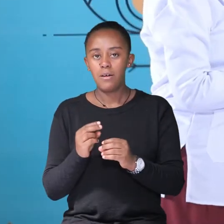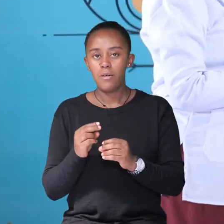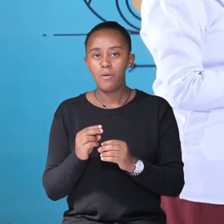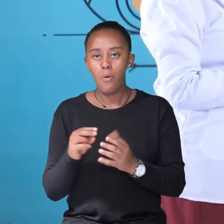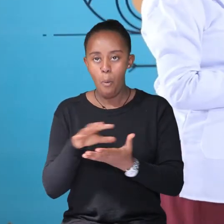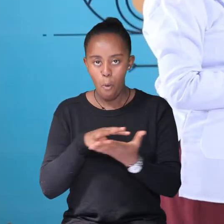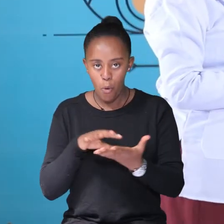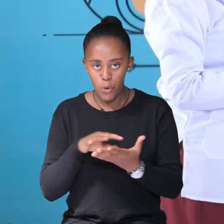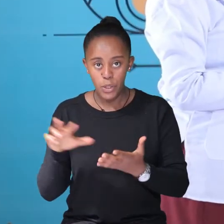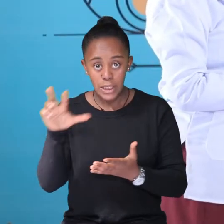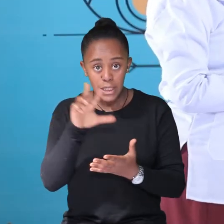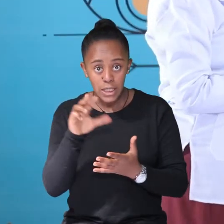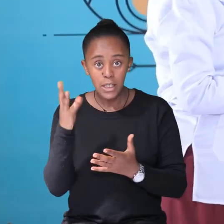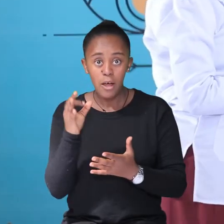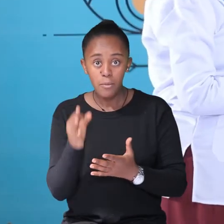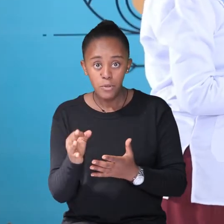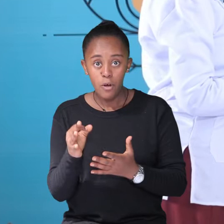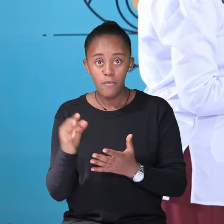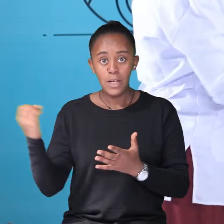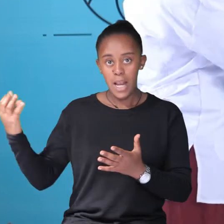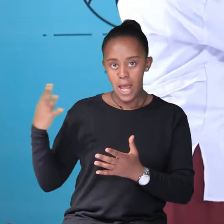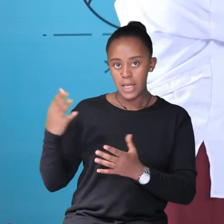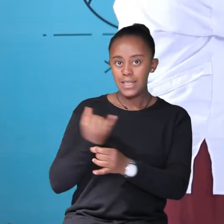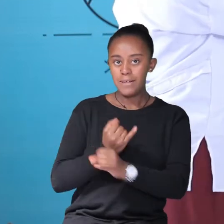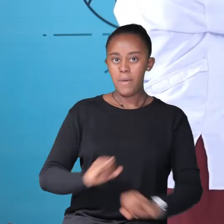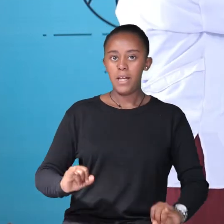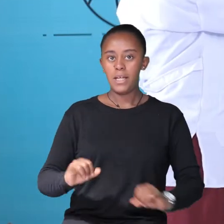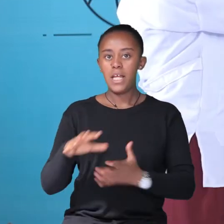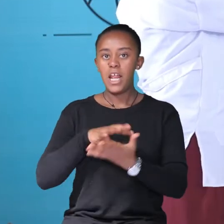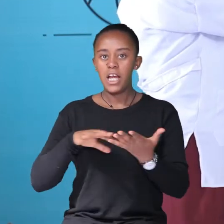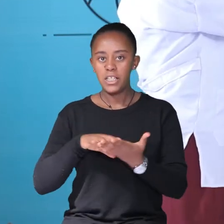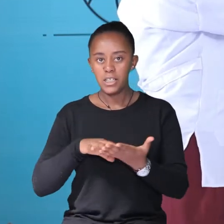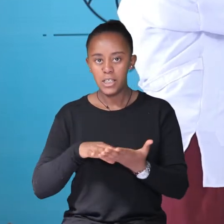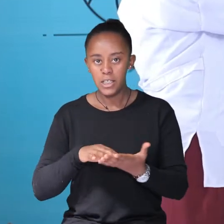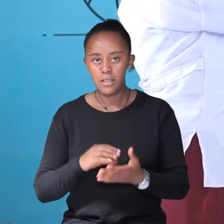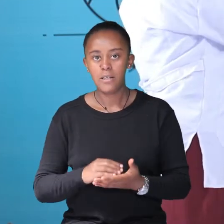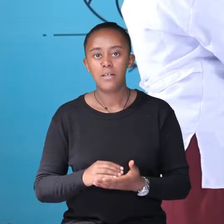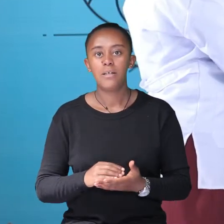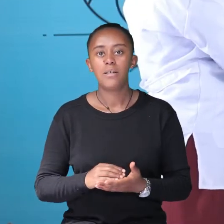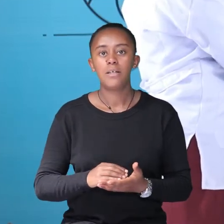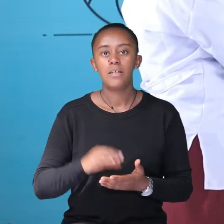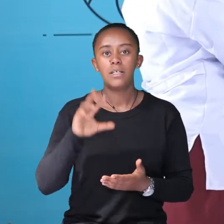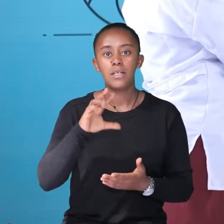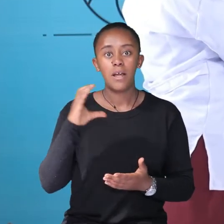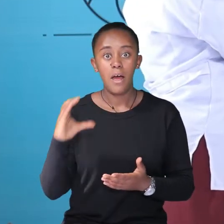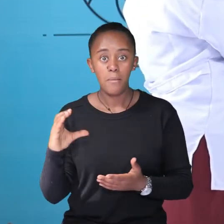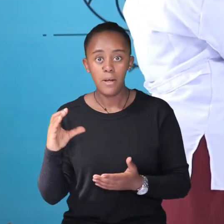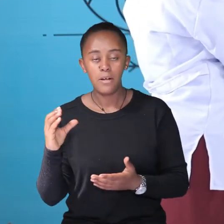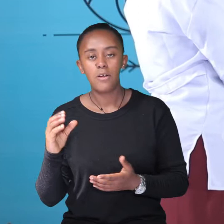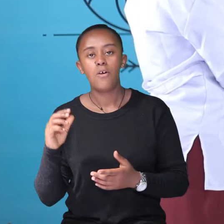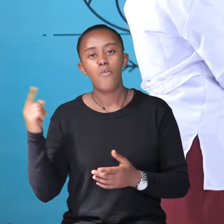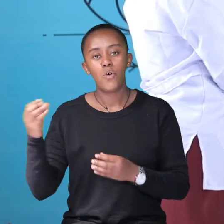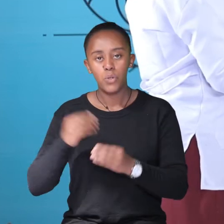3 types of light-independent reactions in plant: C3 or 3-carbon